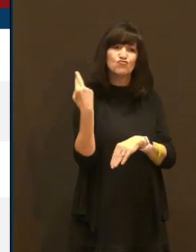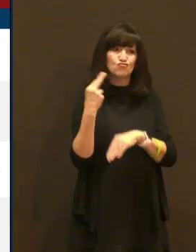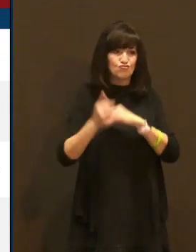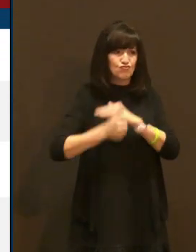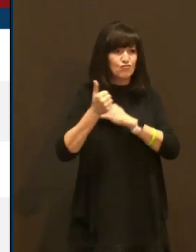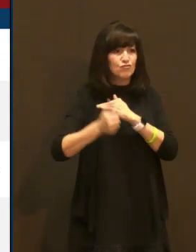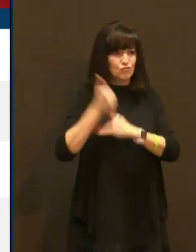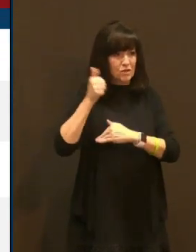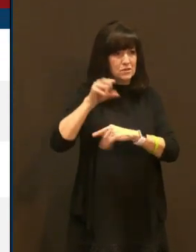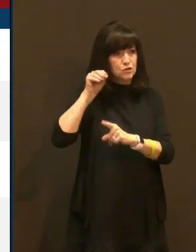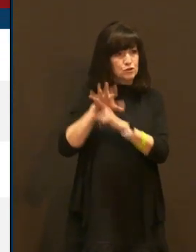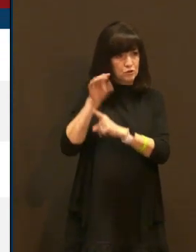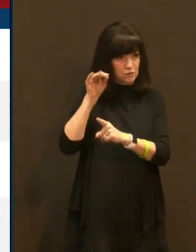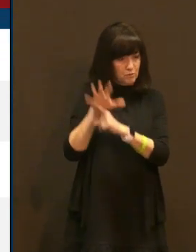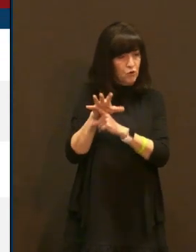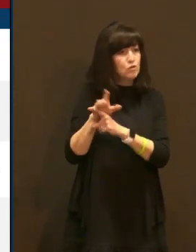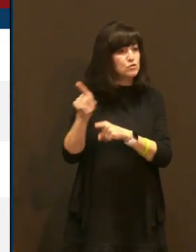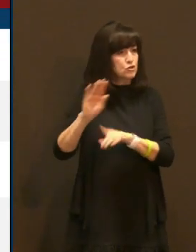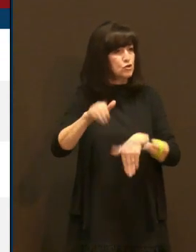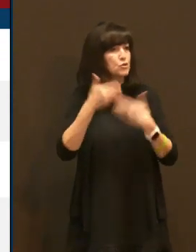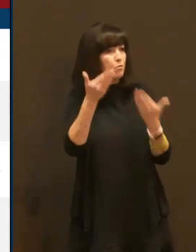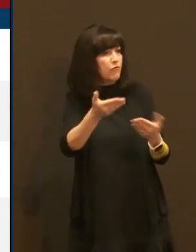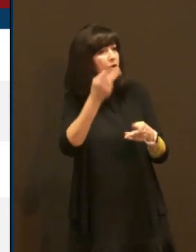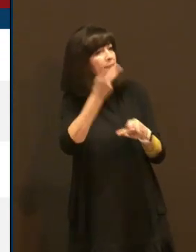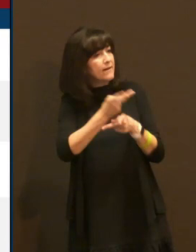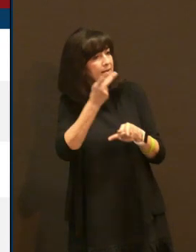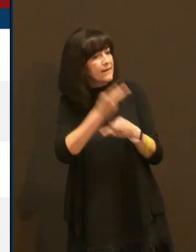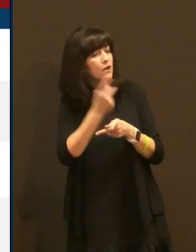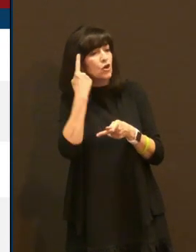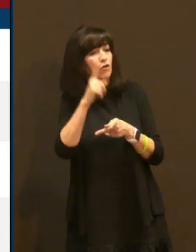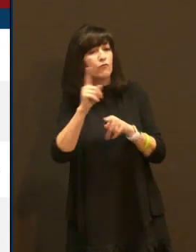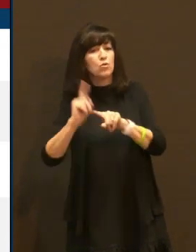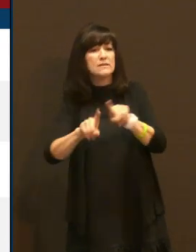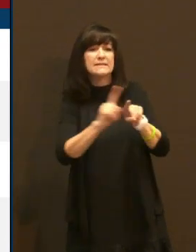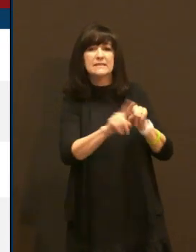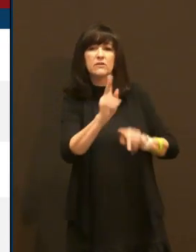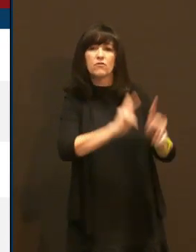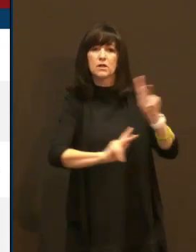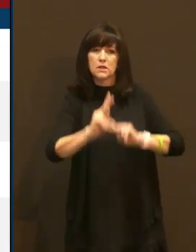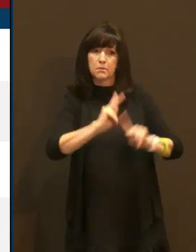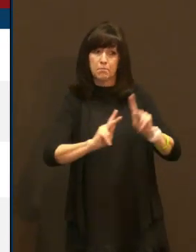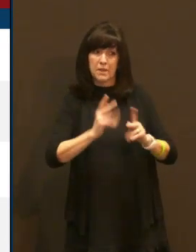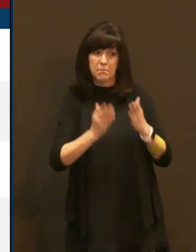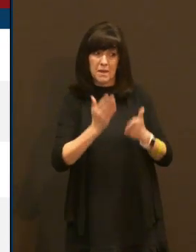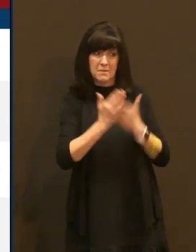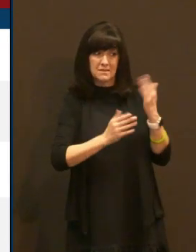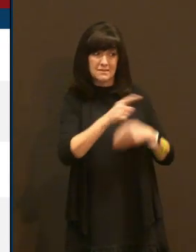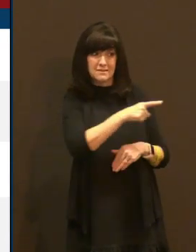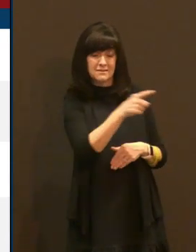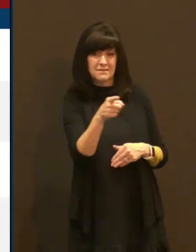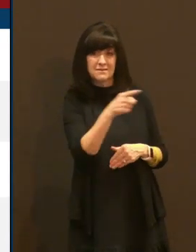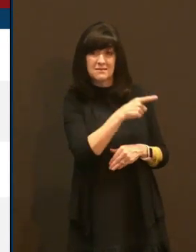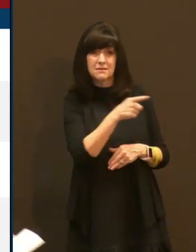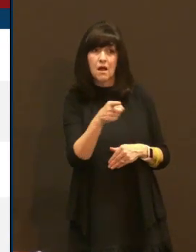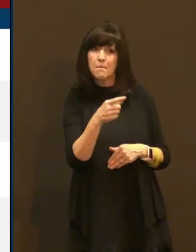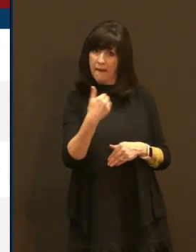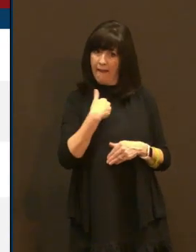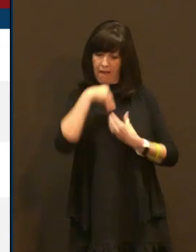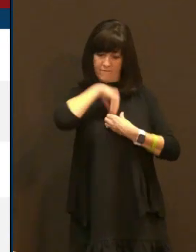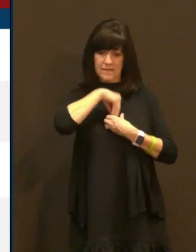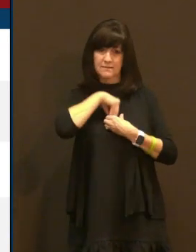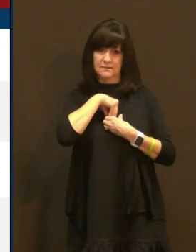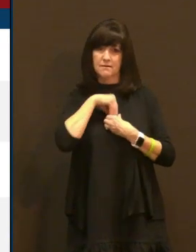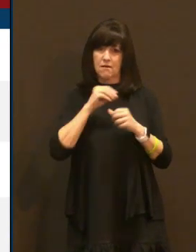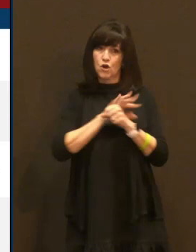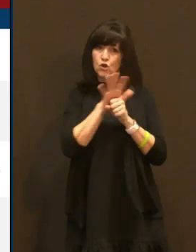COVID-19, but they're providing care for individuals who may have COVID-19 unknowingly,